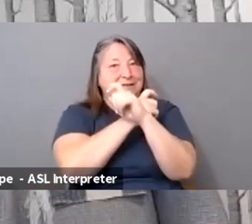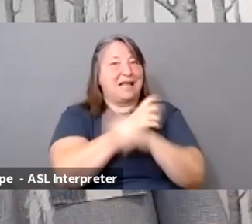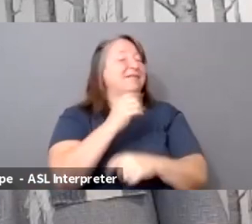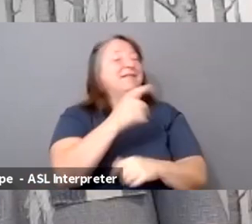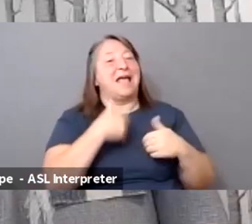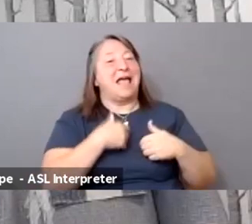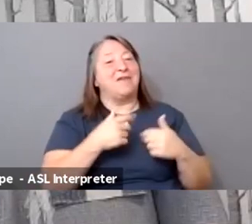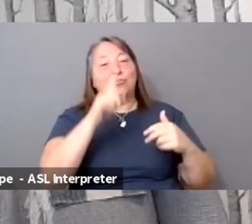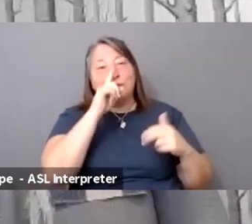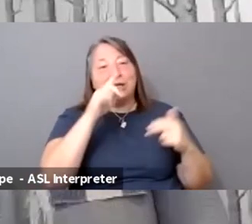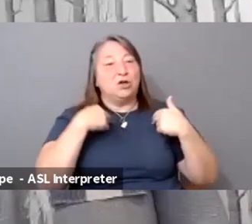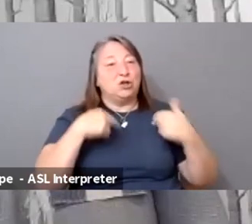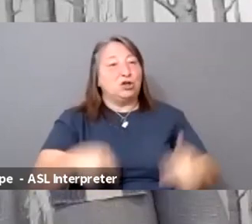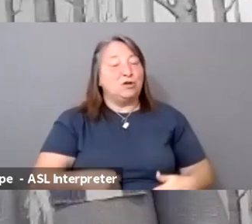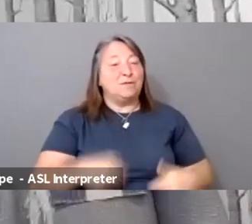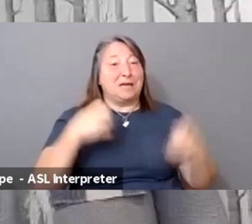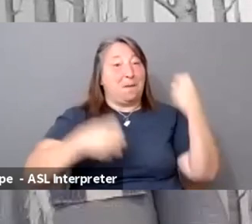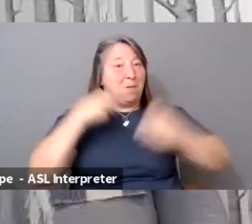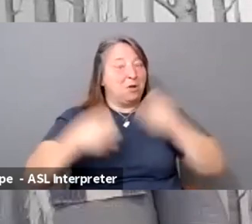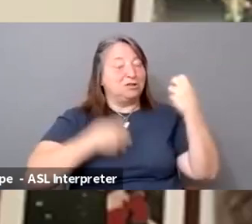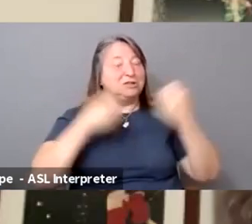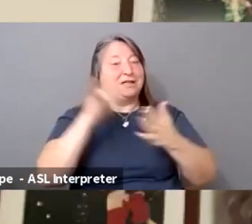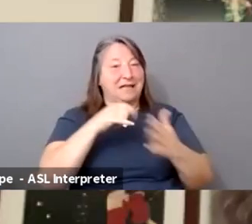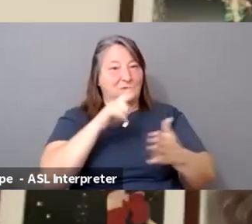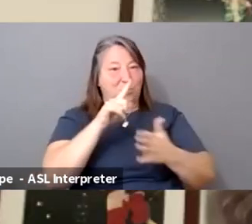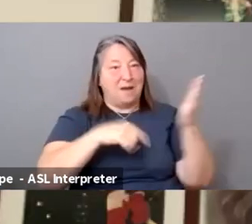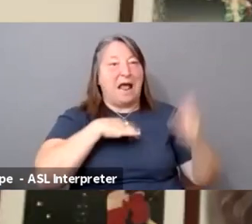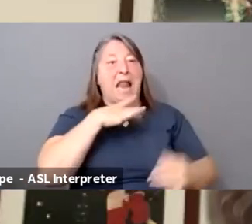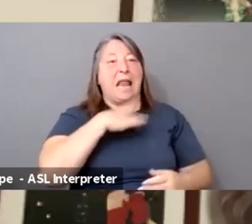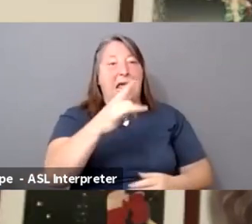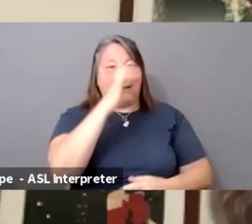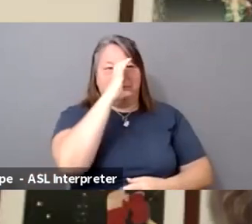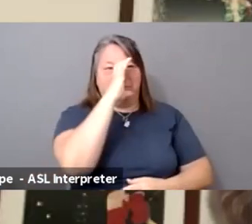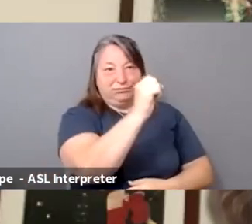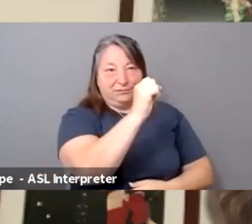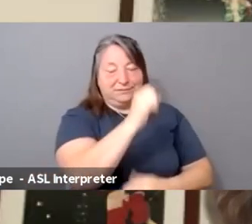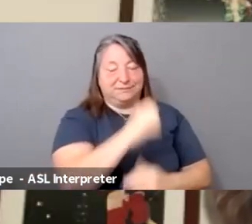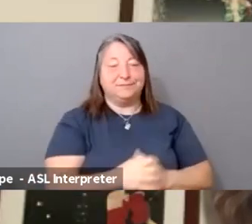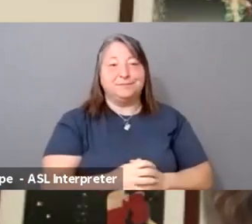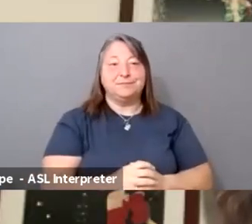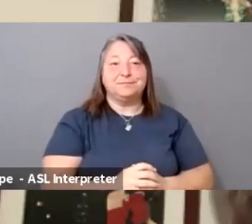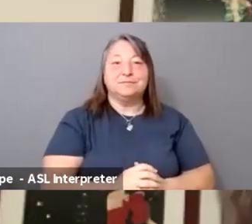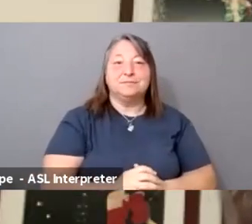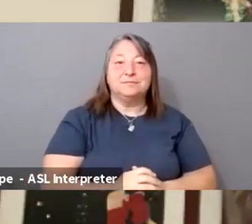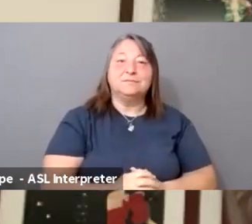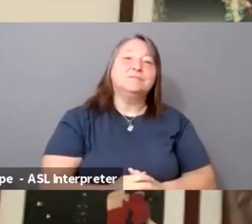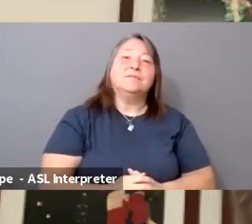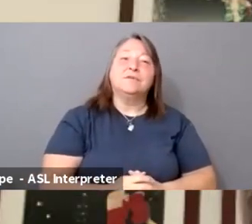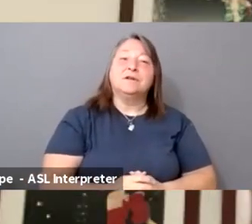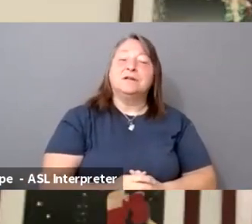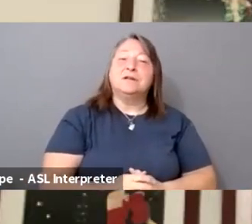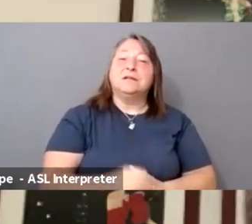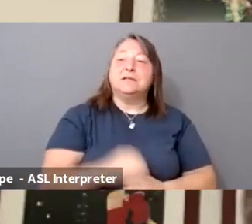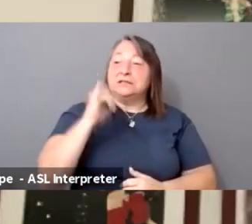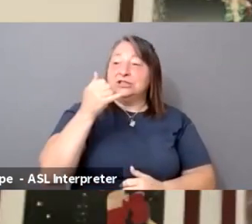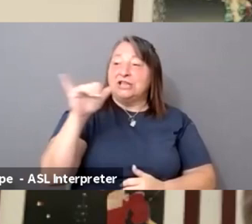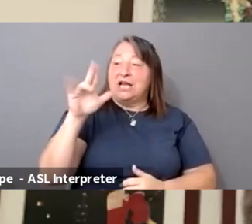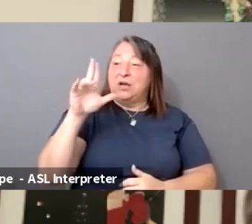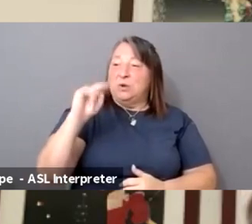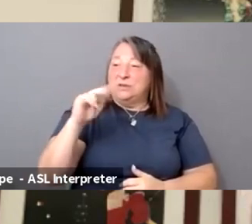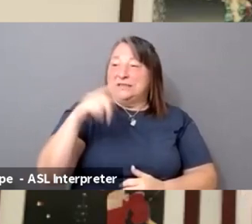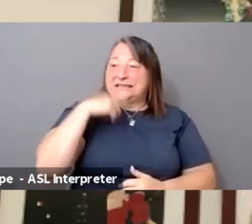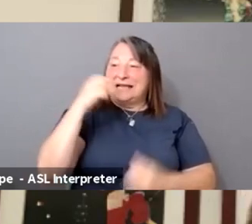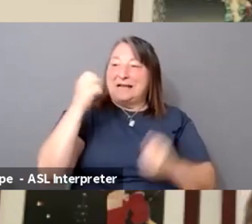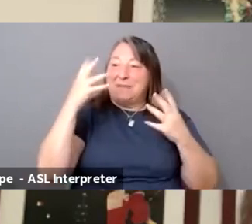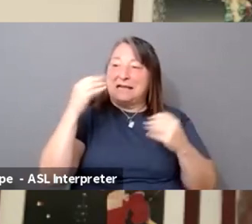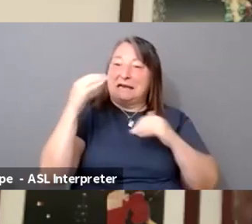and that's what I gravitated towards. Thank you. And so, building on what Jae Yoon said about multidimensional